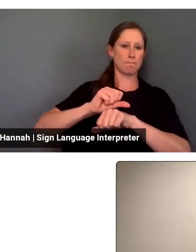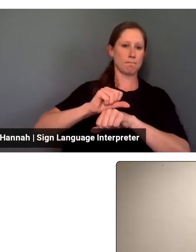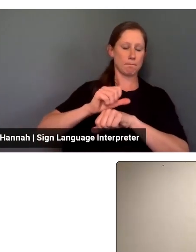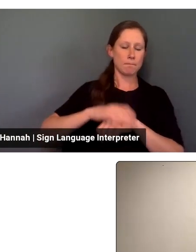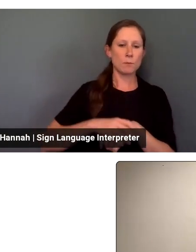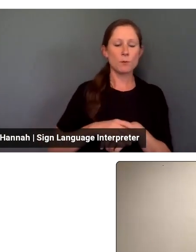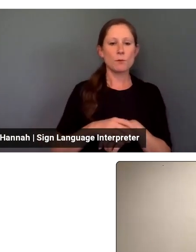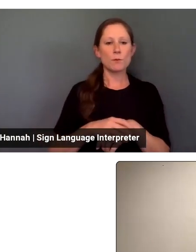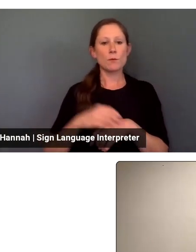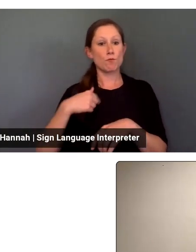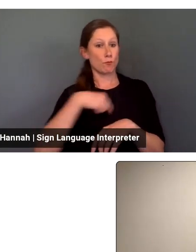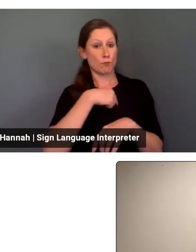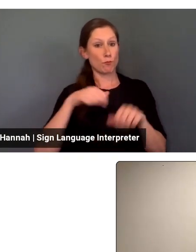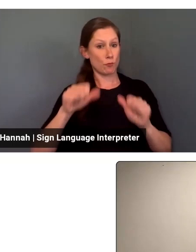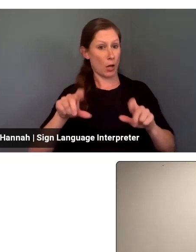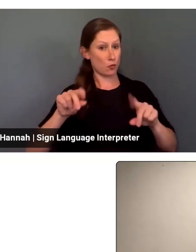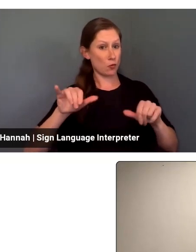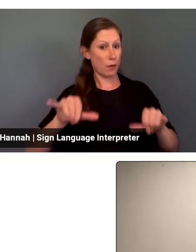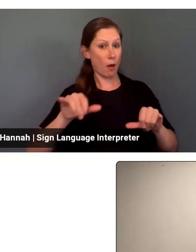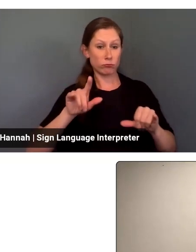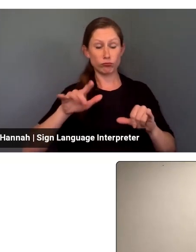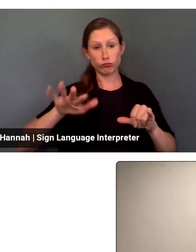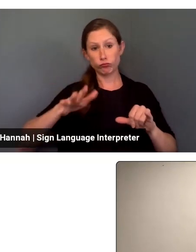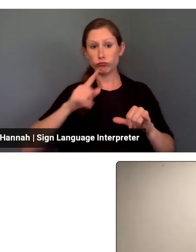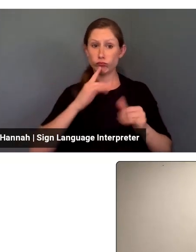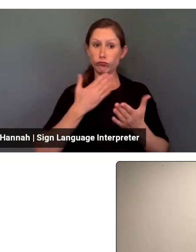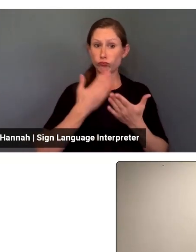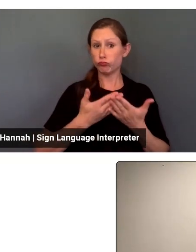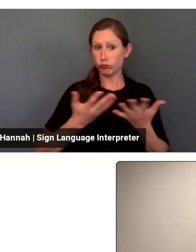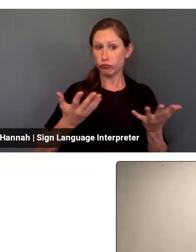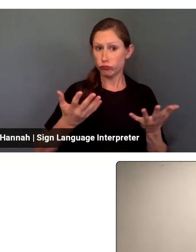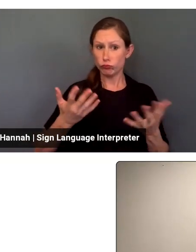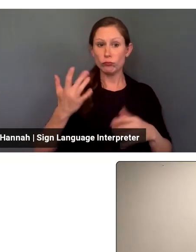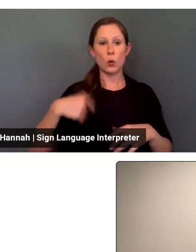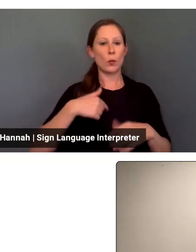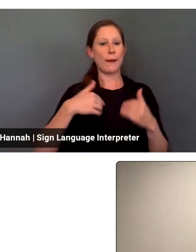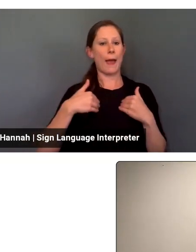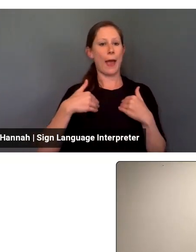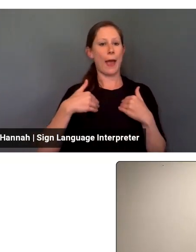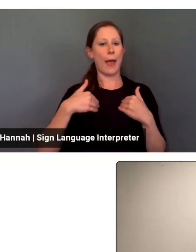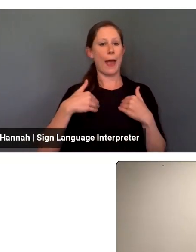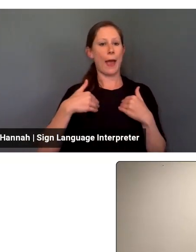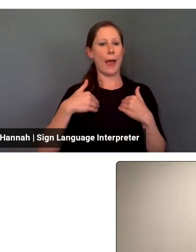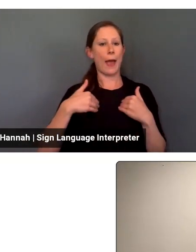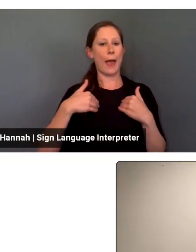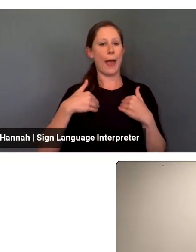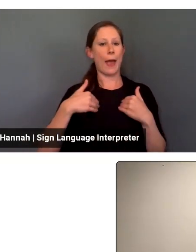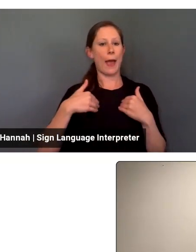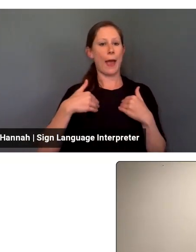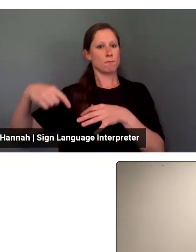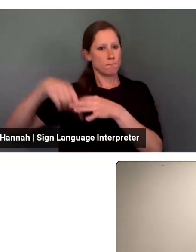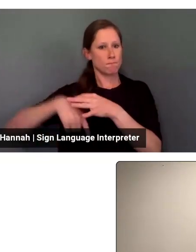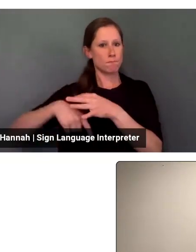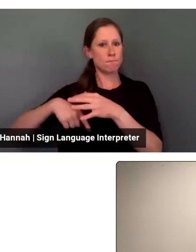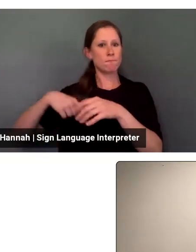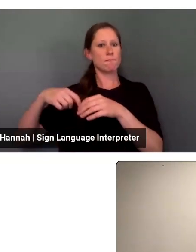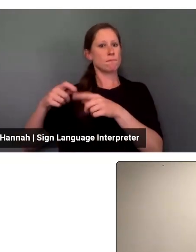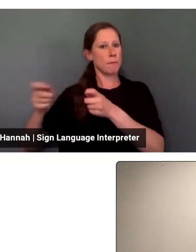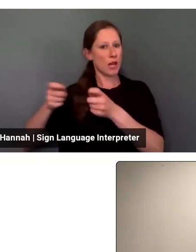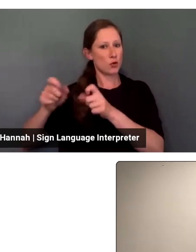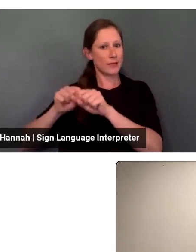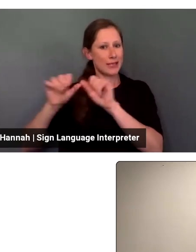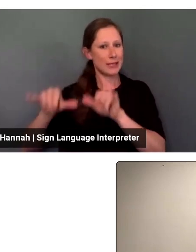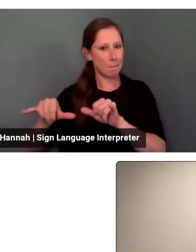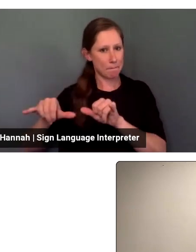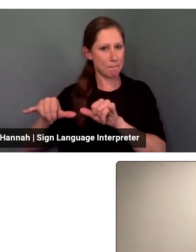I think, pretty confidently because we have a robust performance management system, both in terms of our process